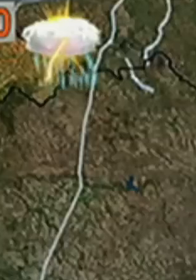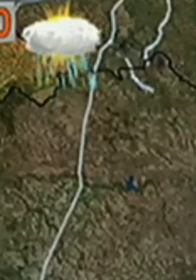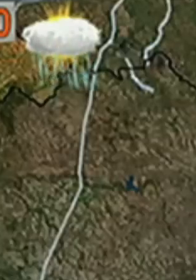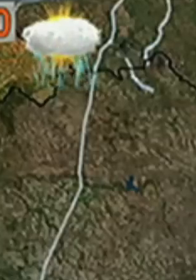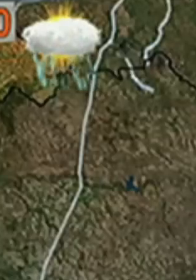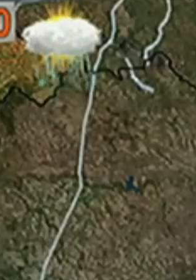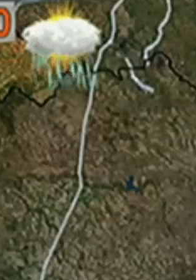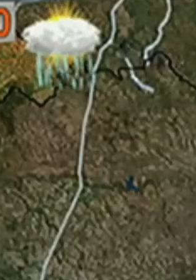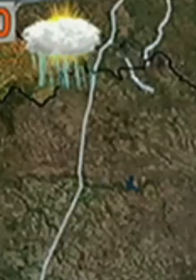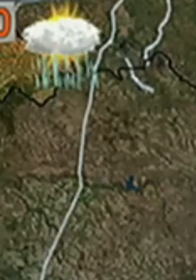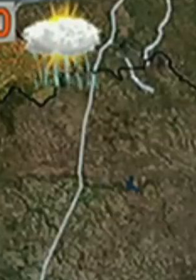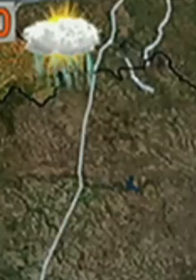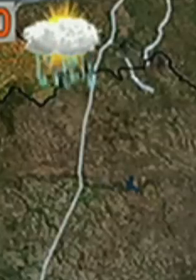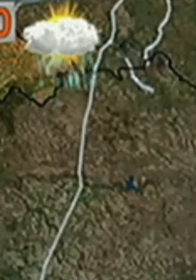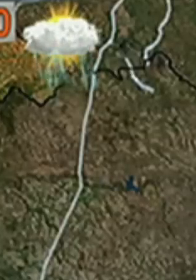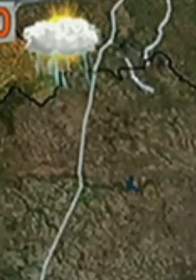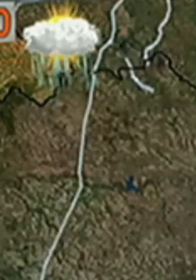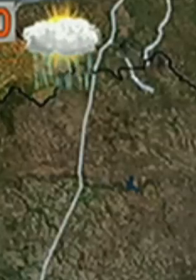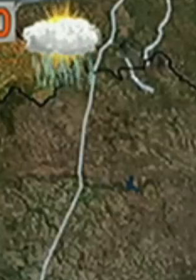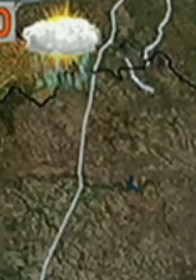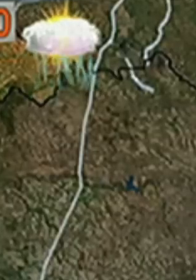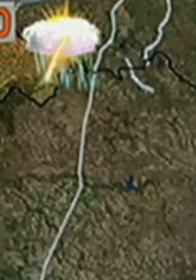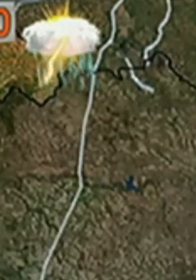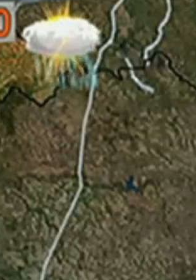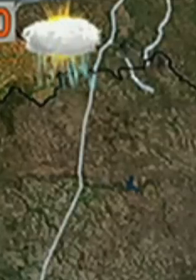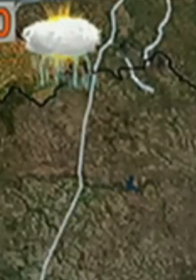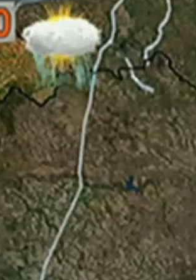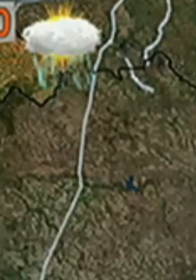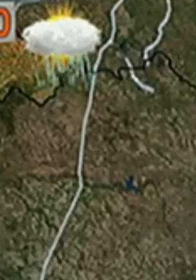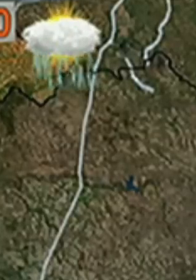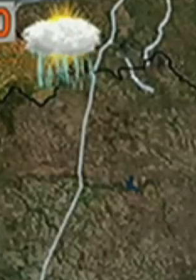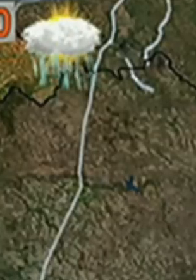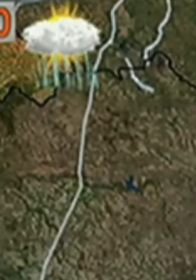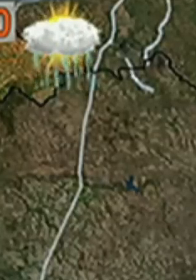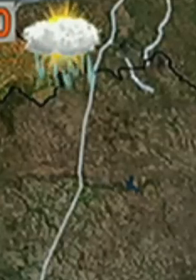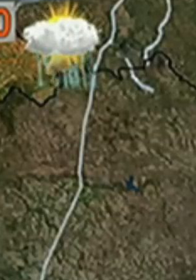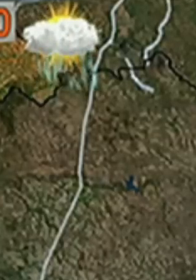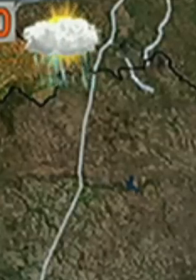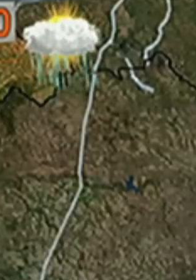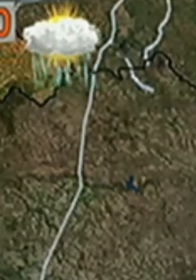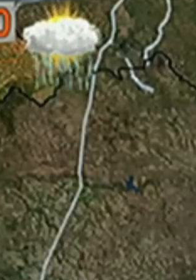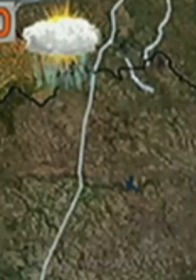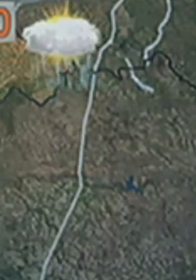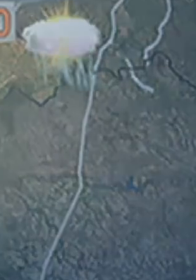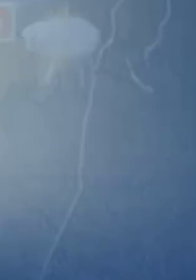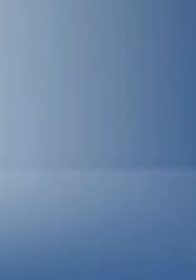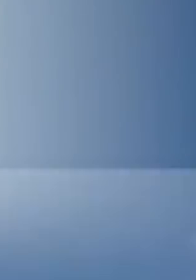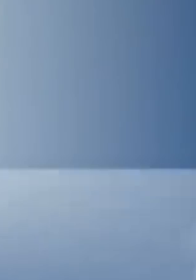Potchefstroom ke tšona tše kakanya bose bošegong bja lehono go tša gona setlego sa babina tau ke re mmogo